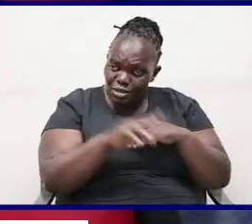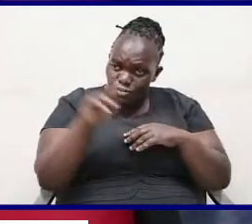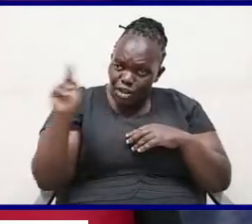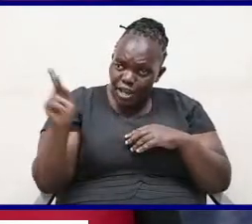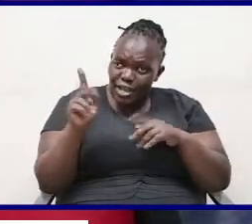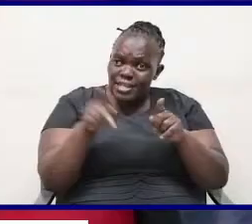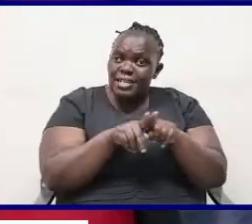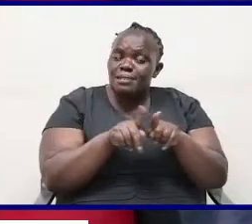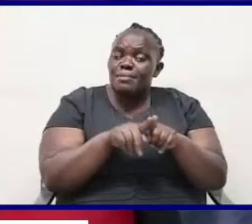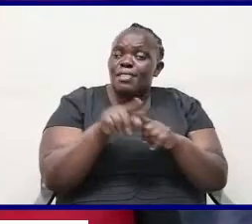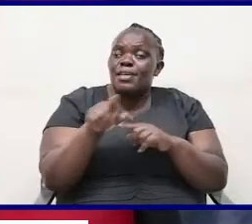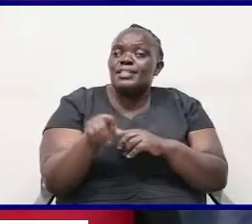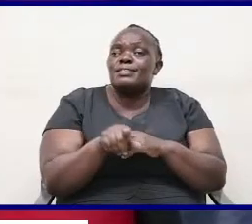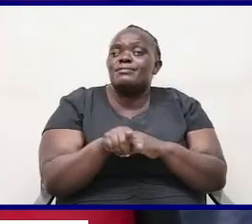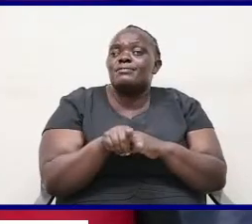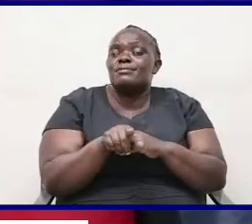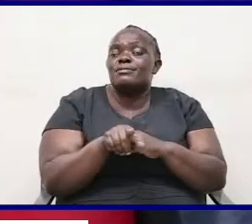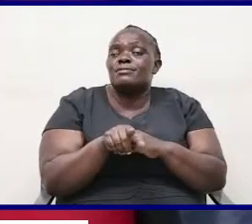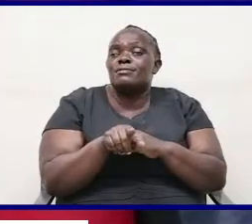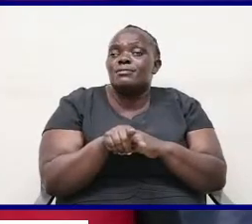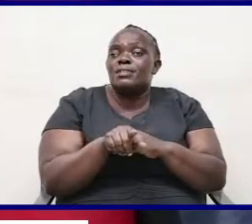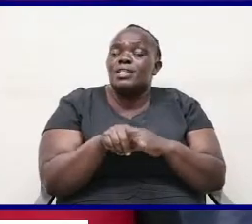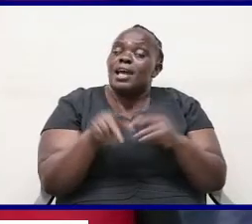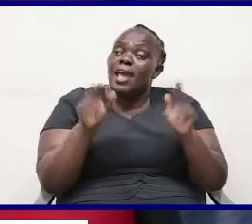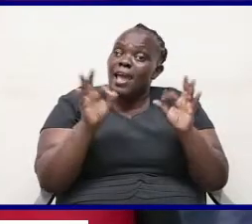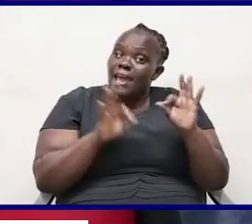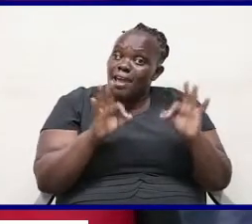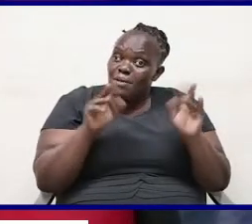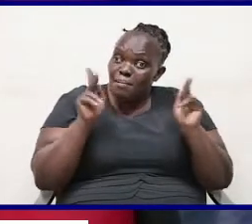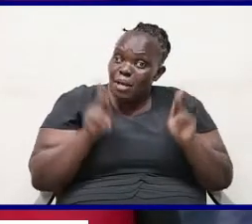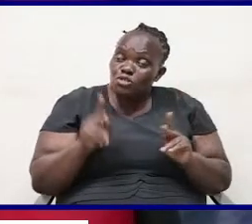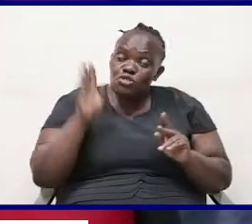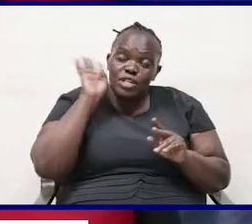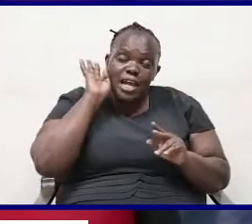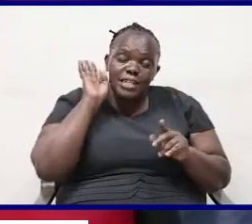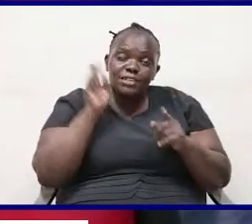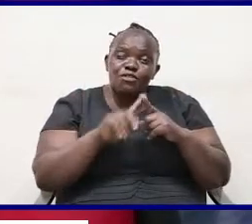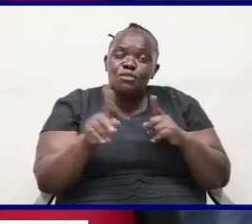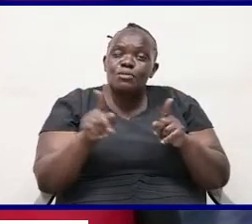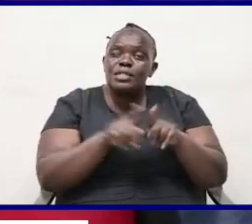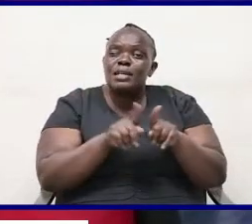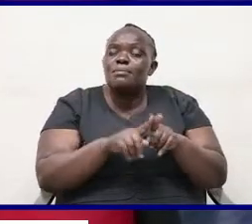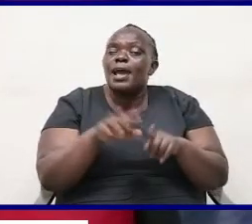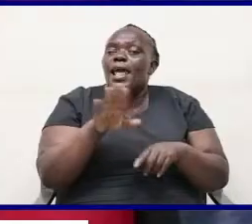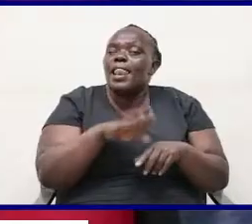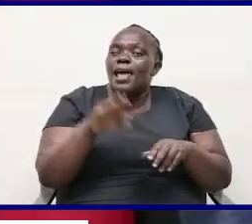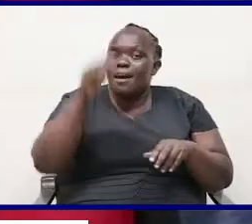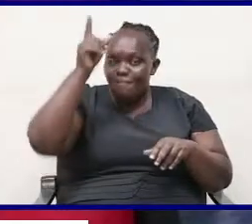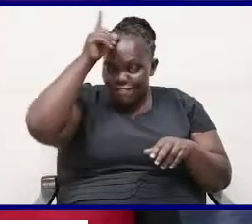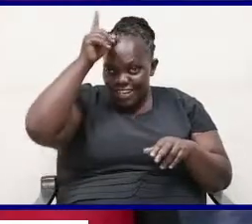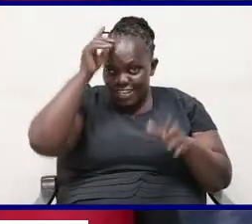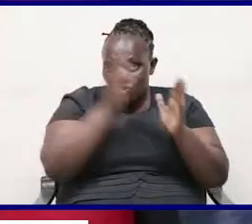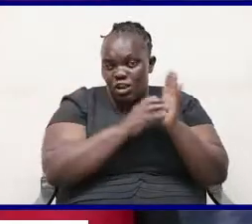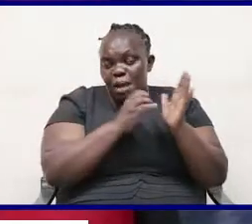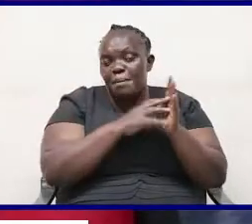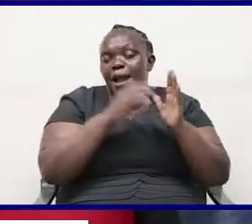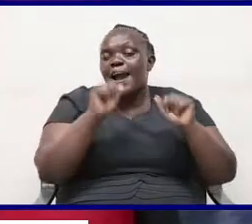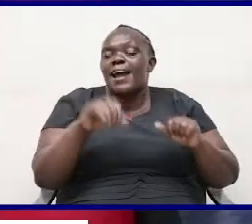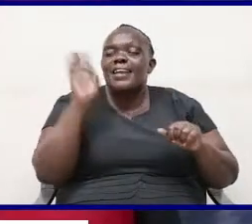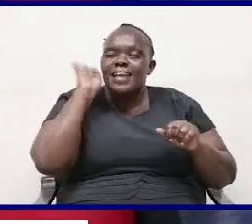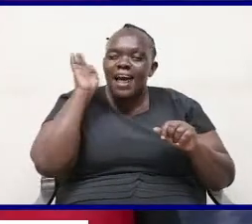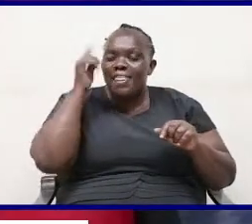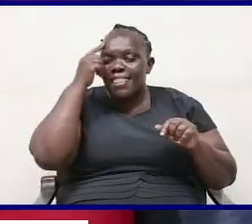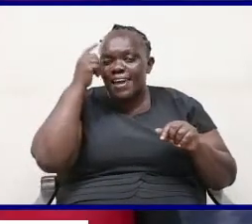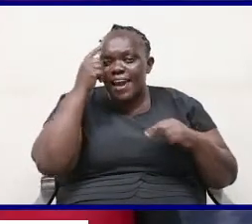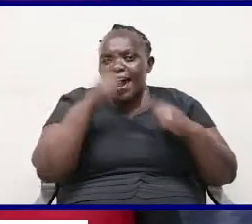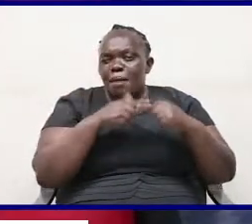what does an early harvest mean, because when somebody hears from Adonzweni that there's an early harvest, they may